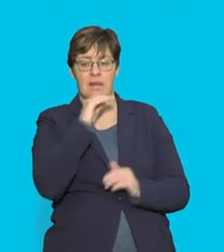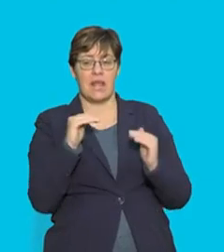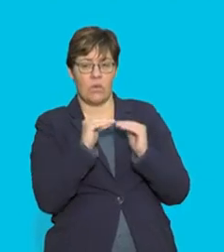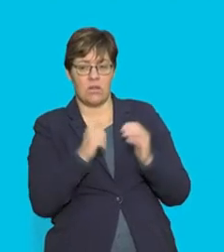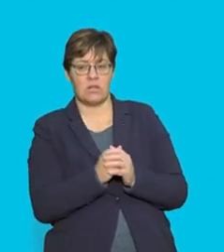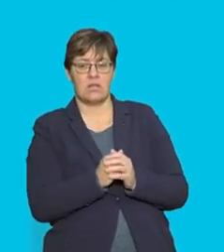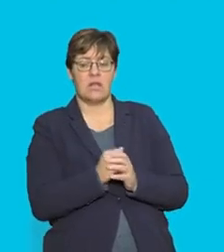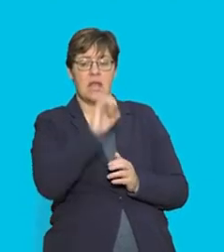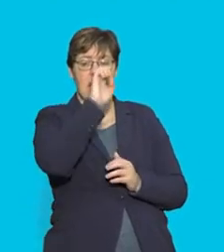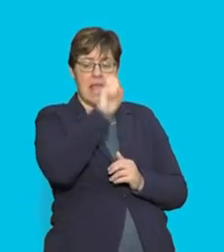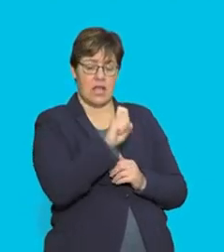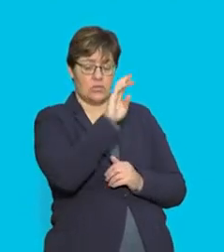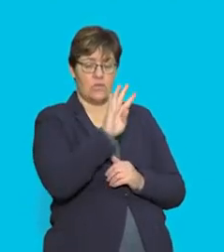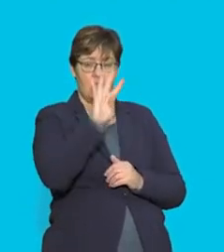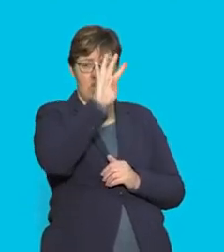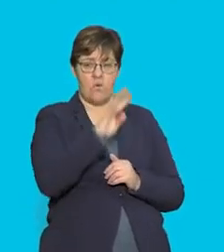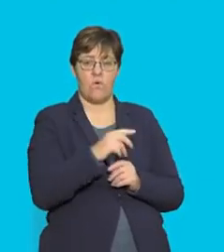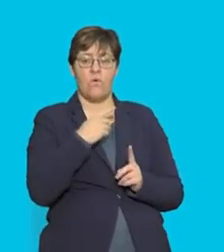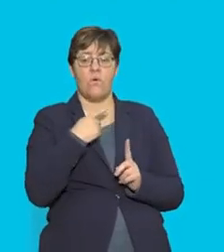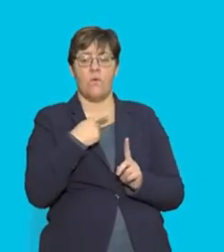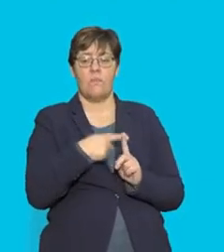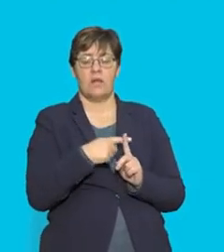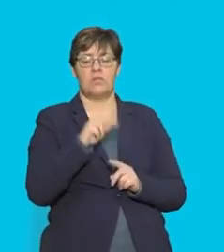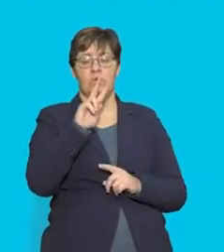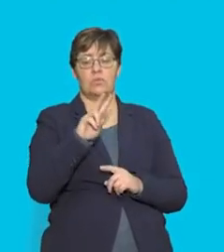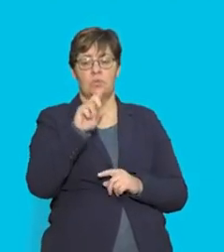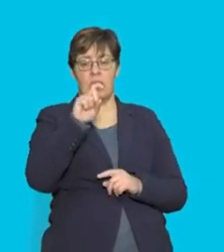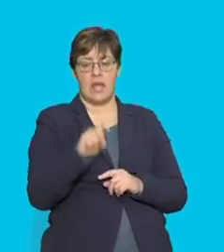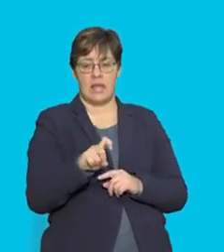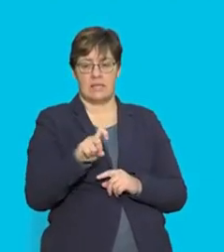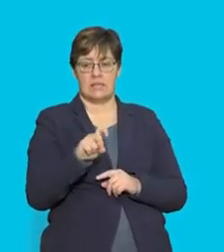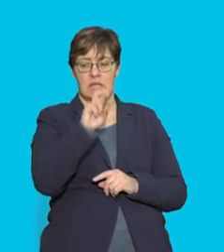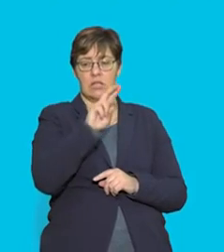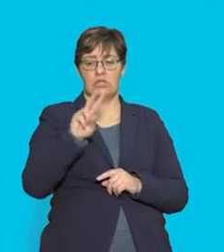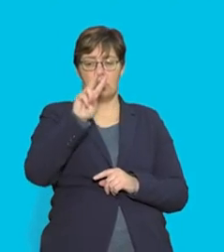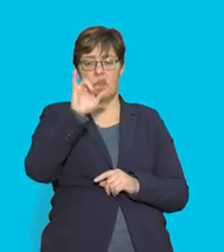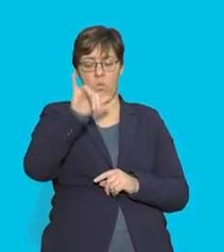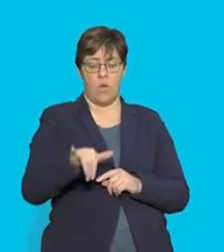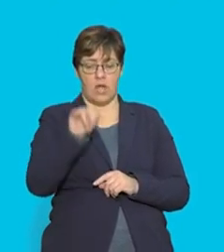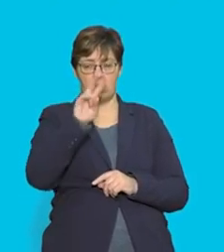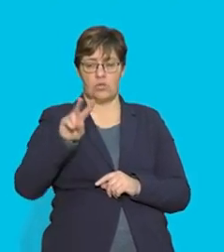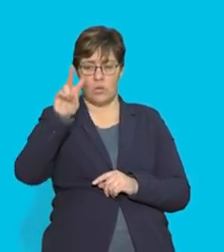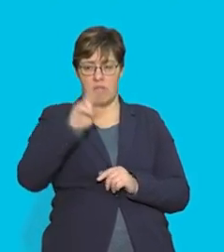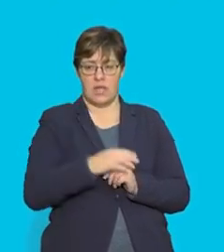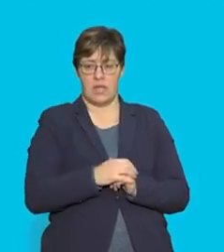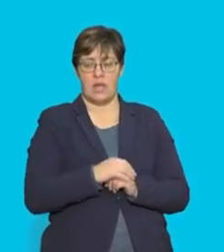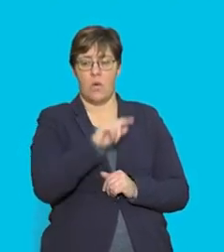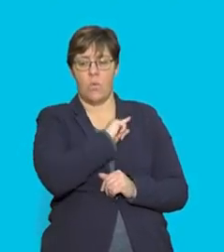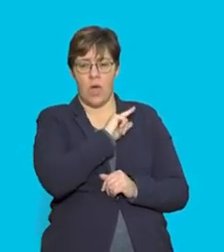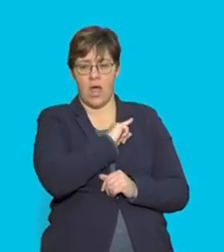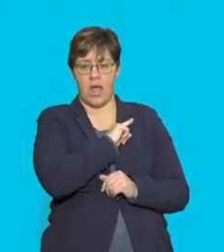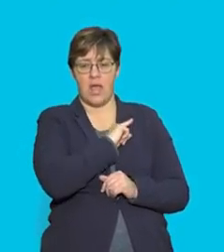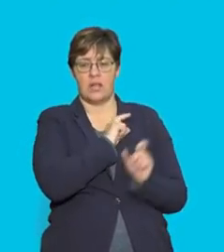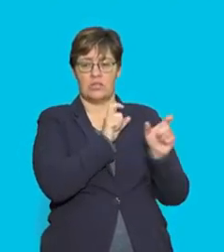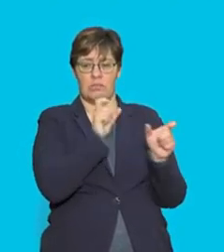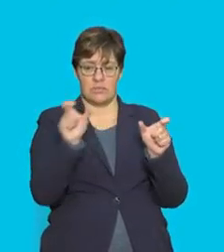result, this will be equals to x to the 4 plus 2x squared y squared. Why?